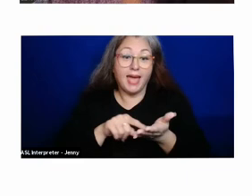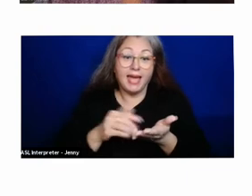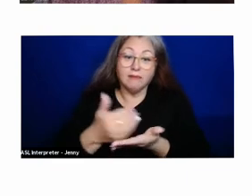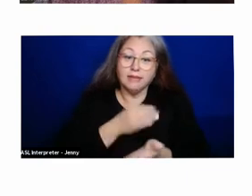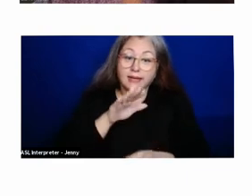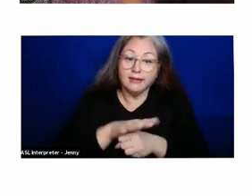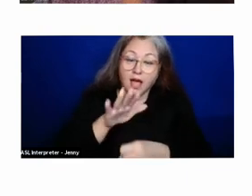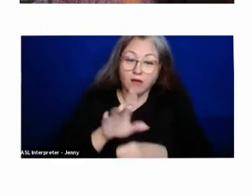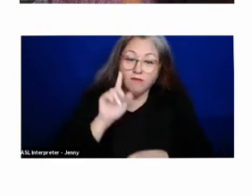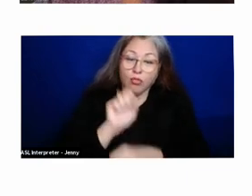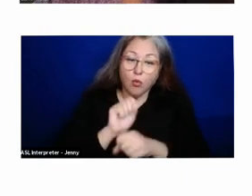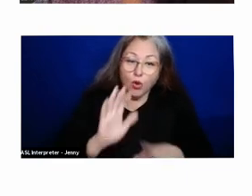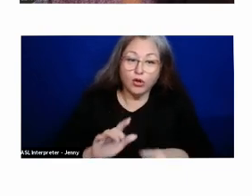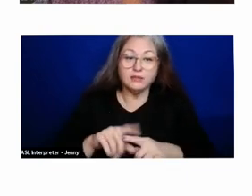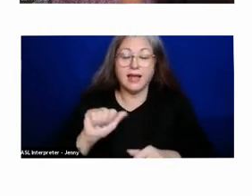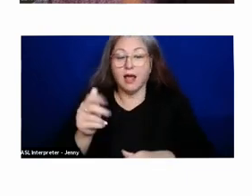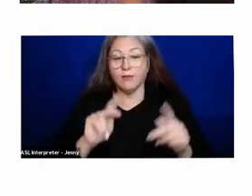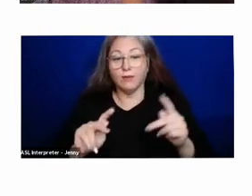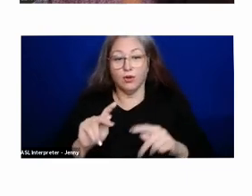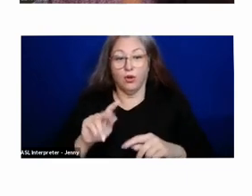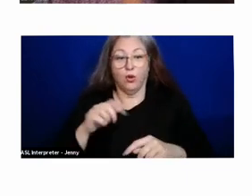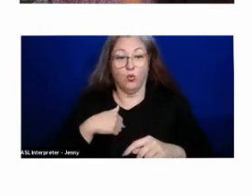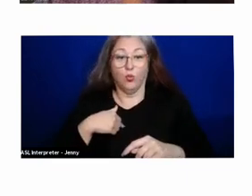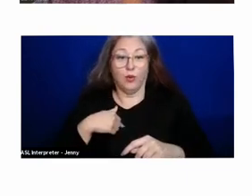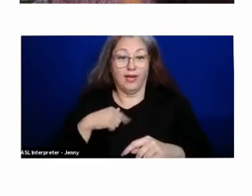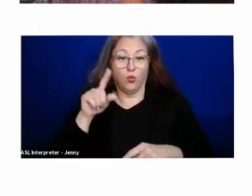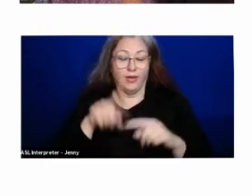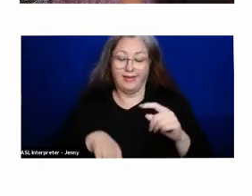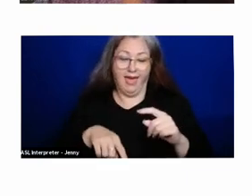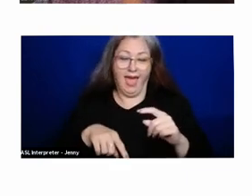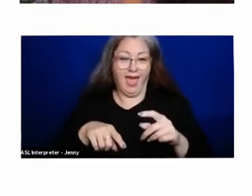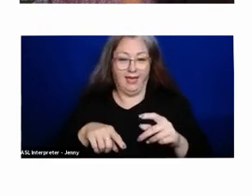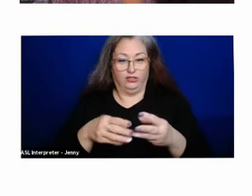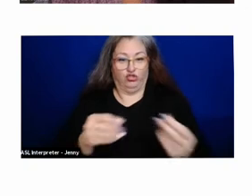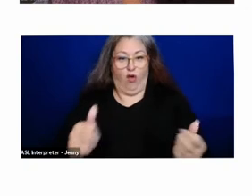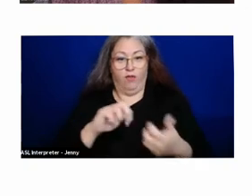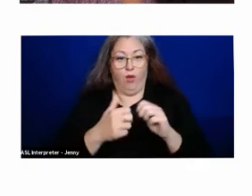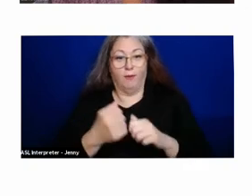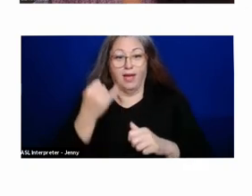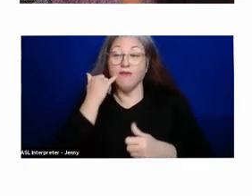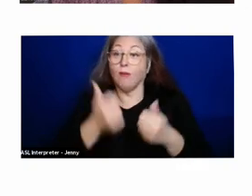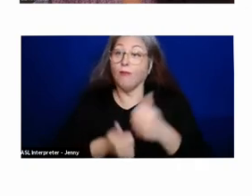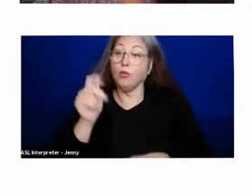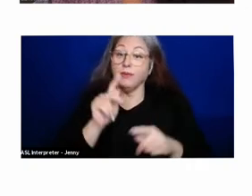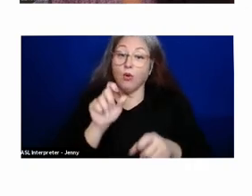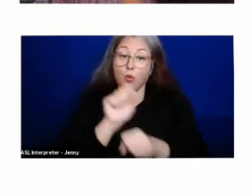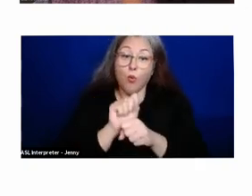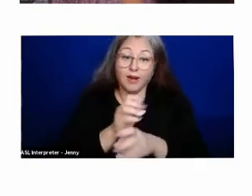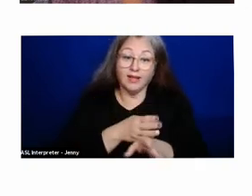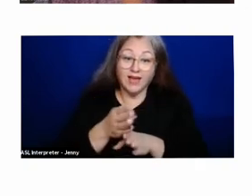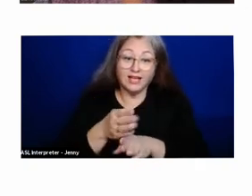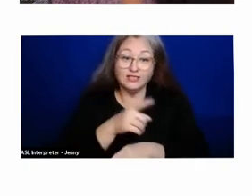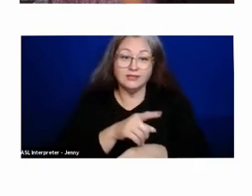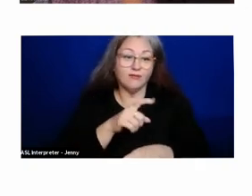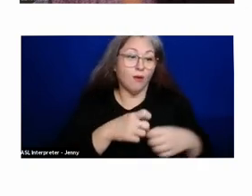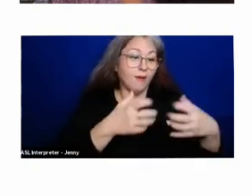for everyone else. We simply will not come close to tackling fashion's waste crisis if the majority of people working in fashion, from